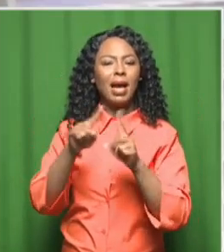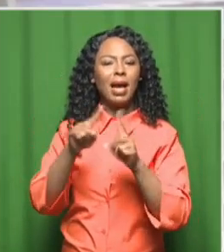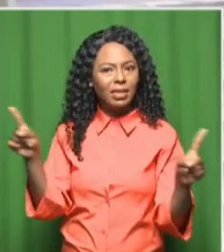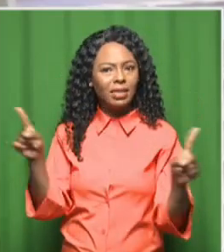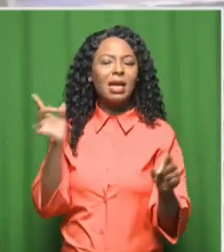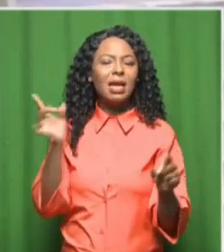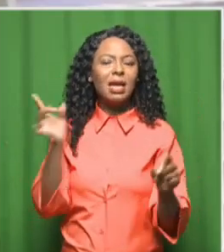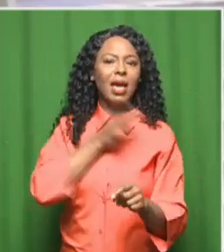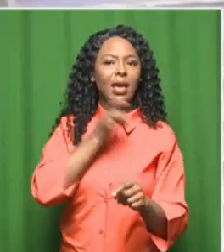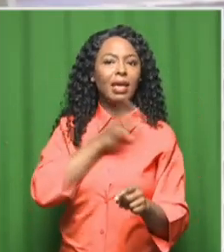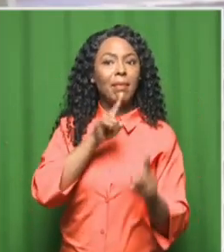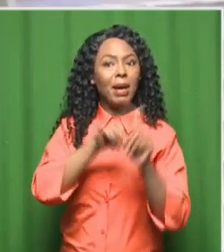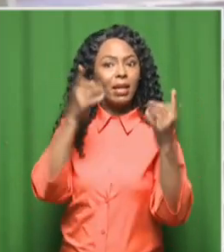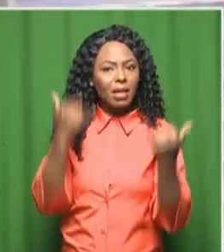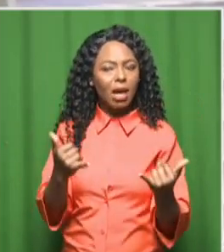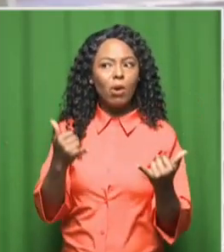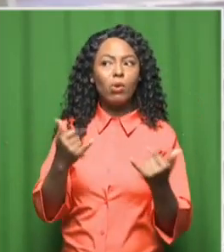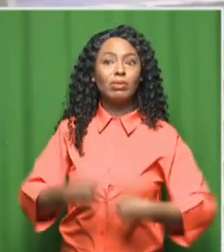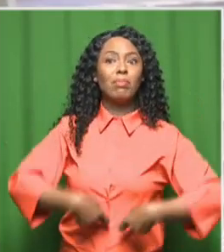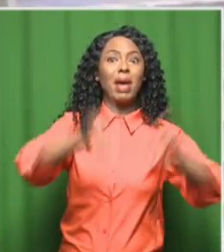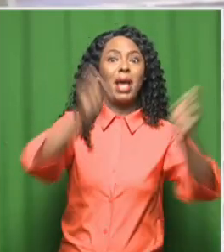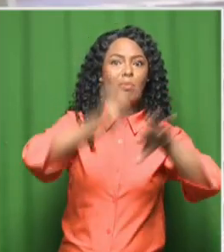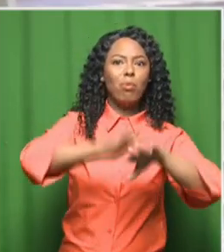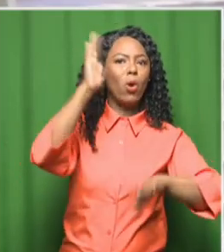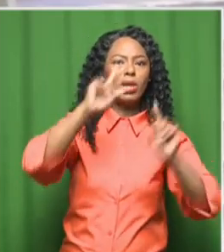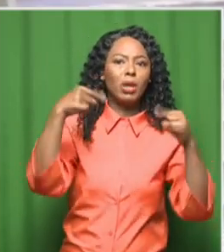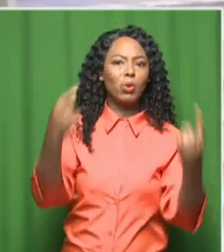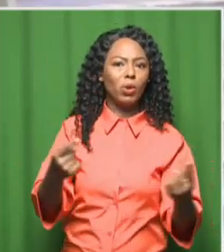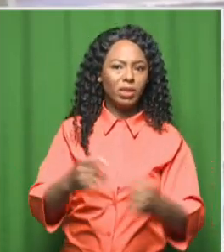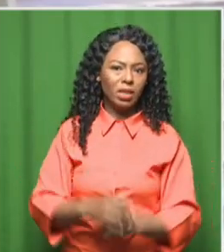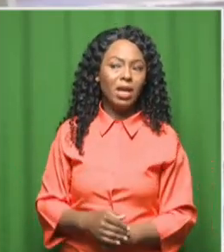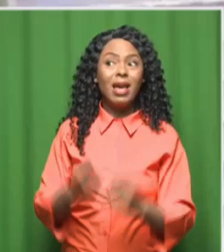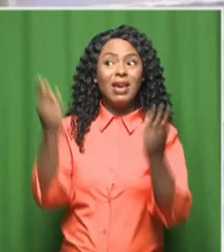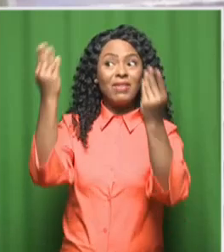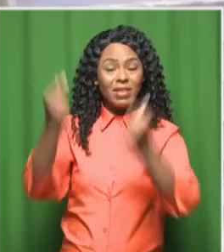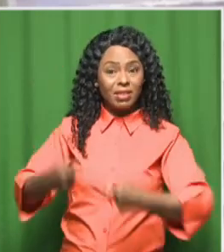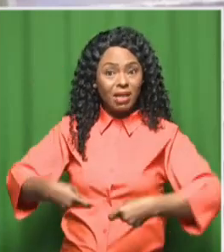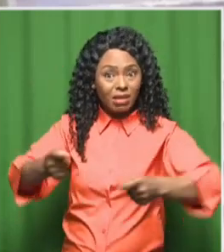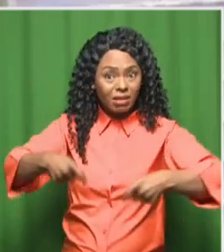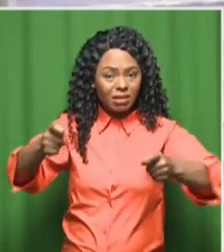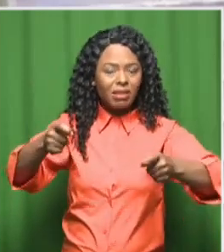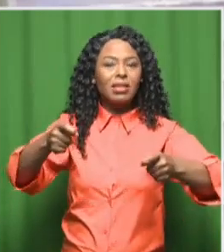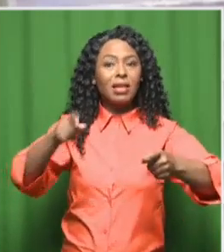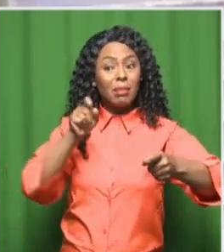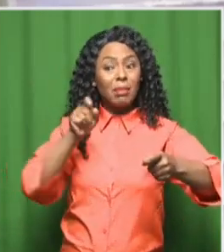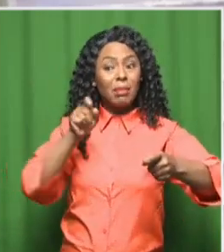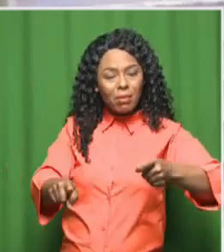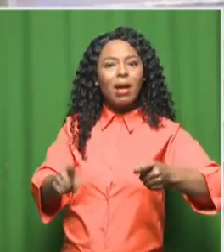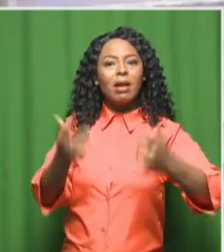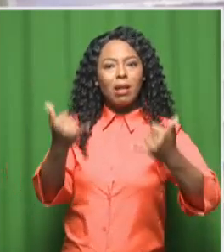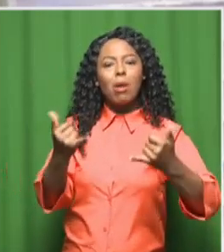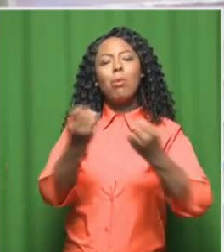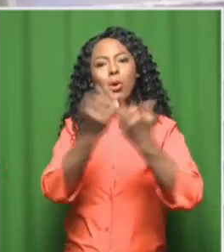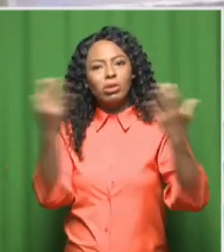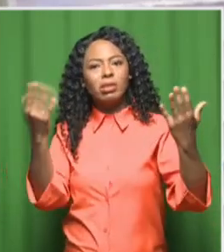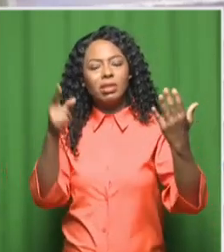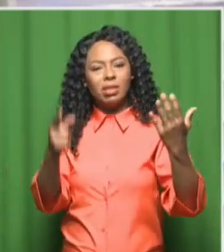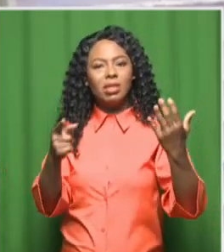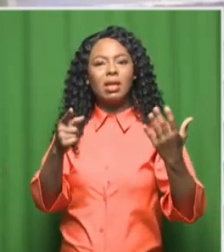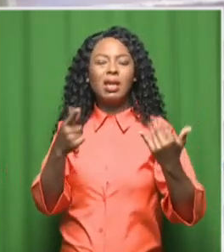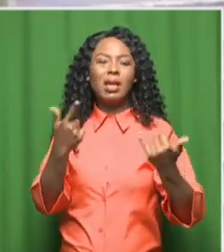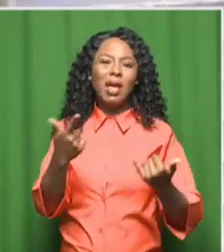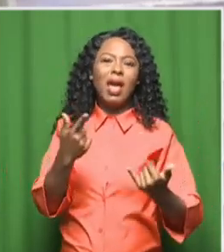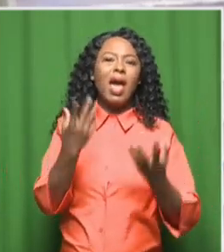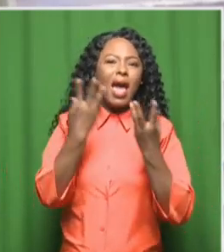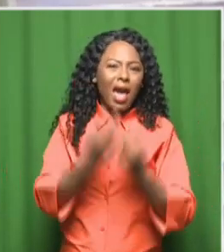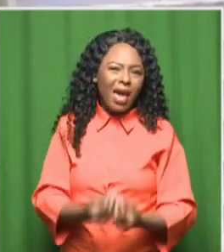not have the space to can spend more, right? Our fiscus is actually, very, very, discouraging. We